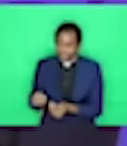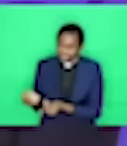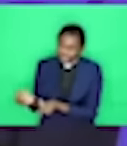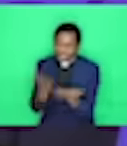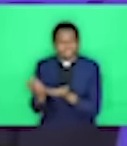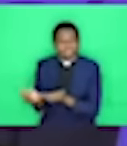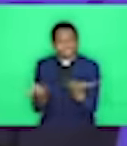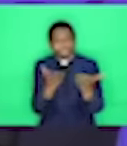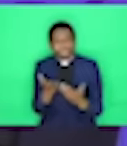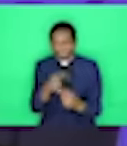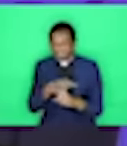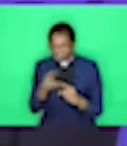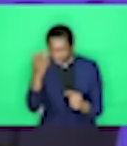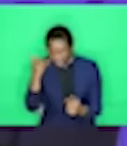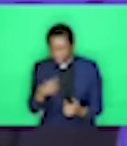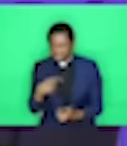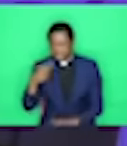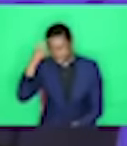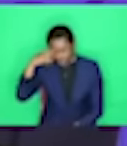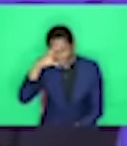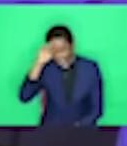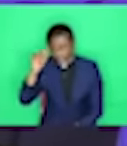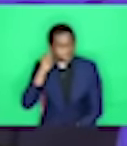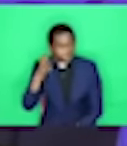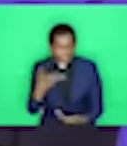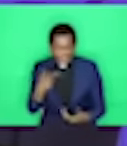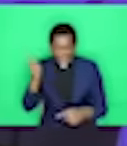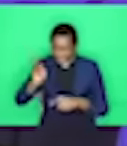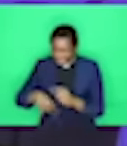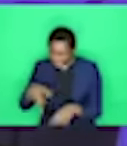and women are here and we can't do anything about it?